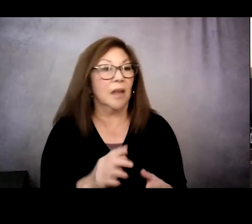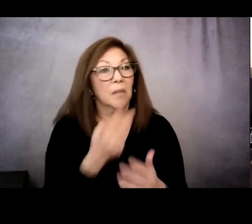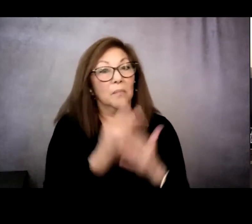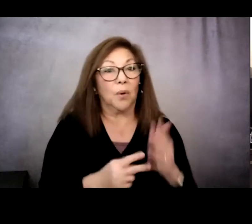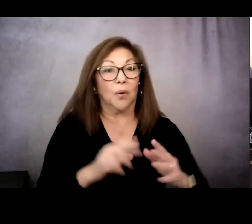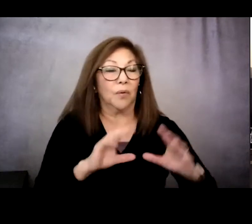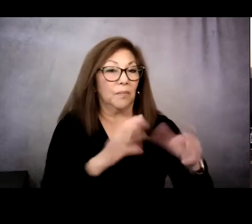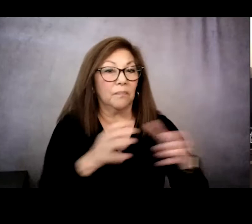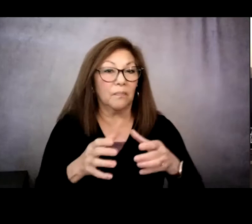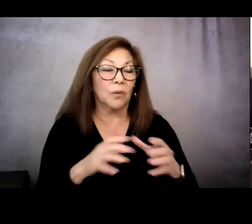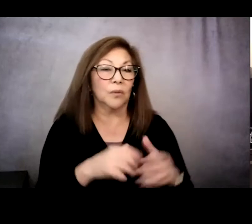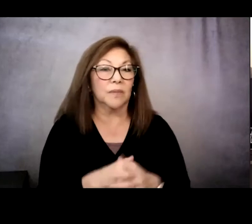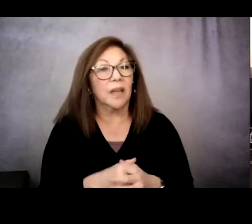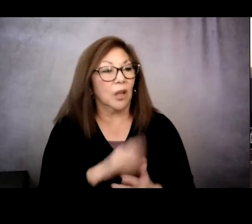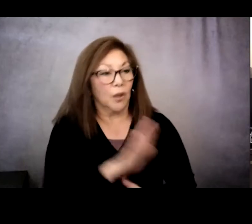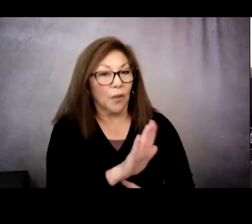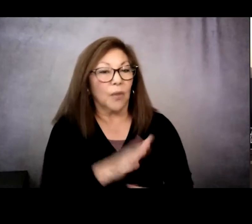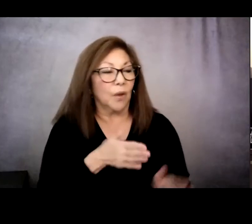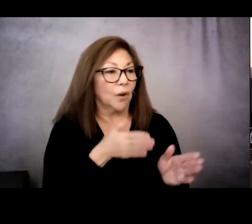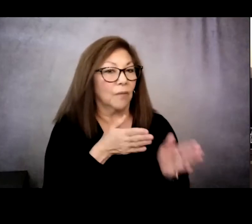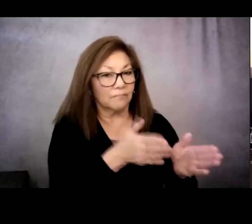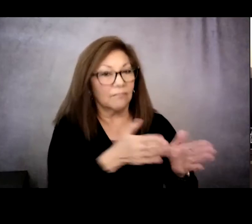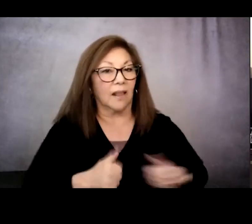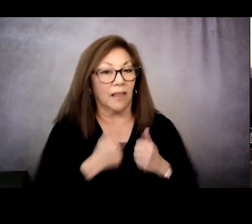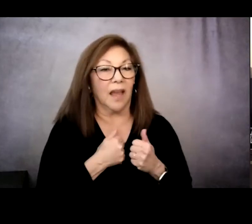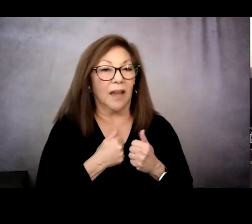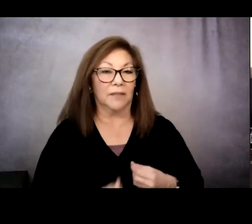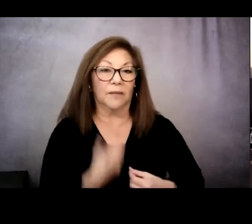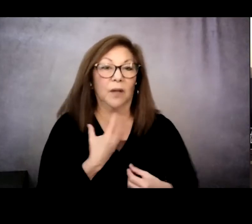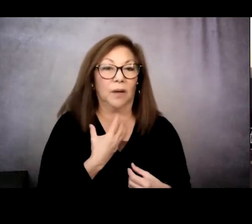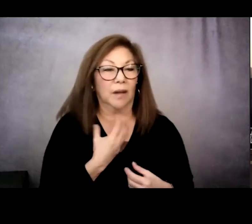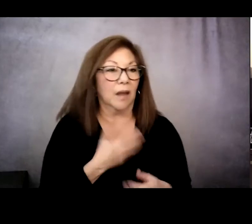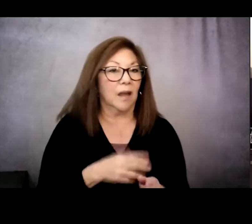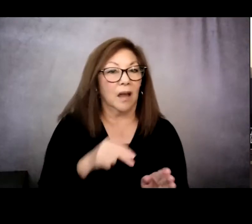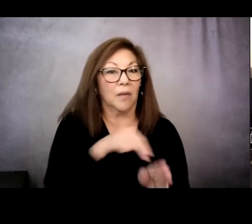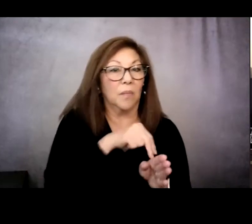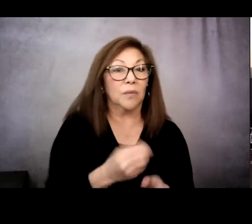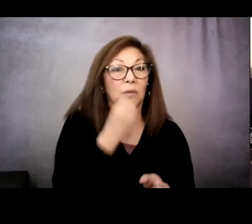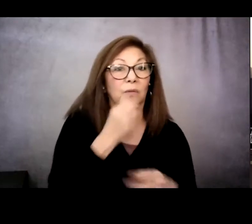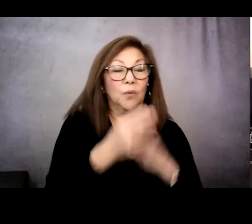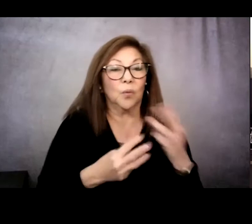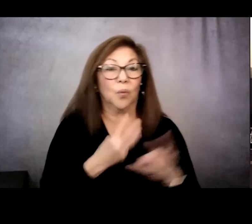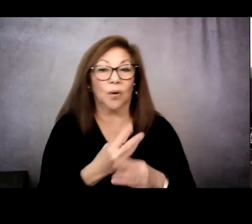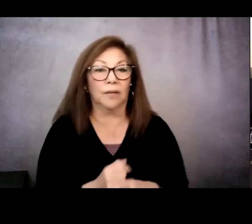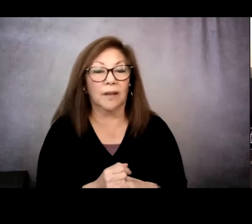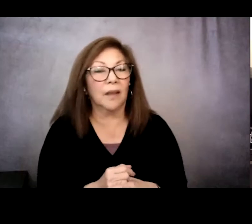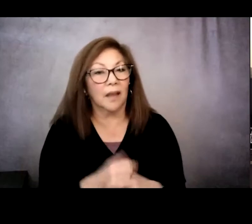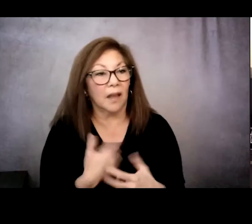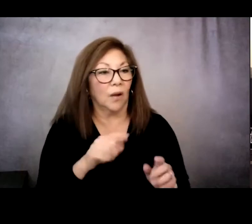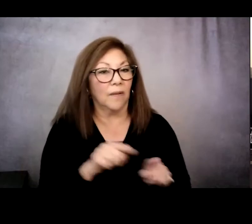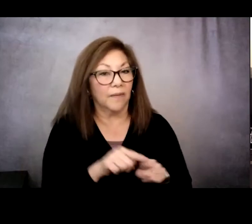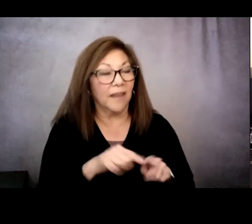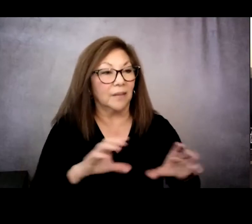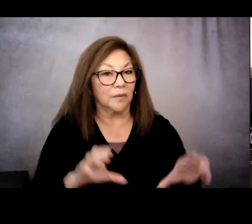Their trajectories invigorated me. They floated on the margins of the food world when they first landed in it, only to push their way to the